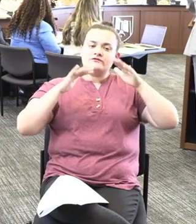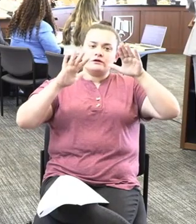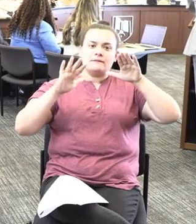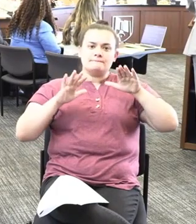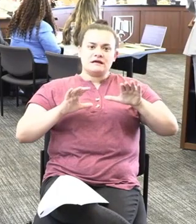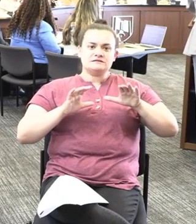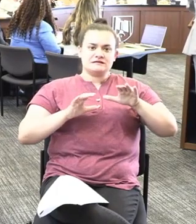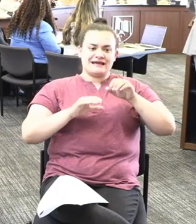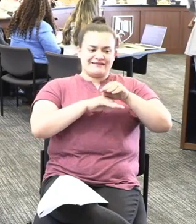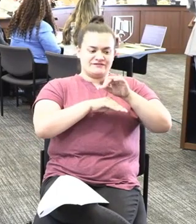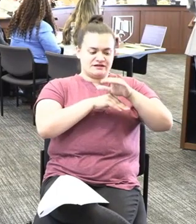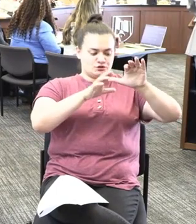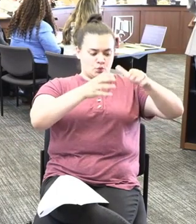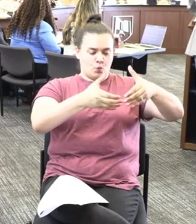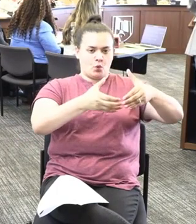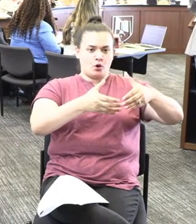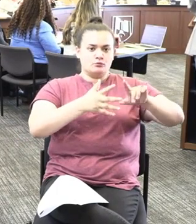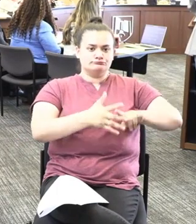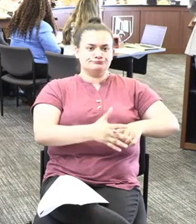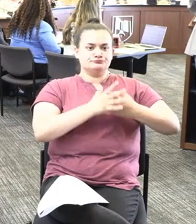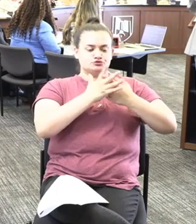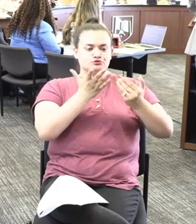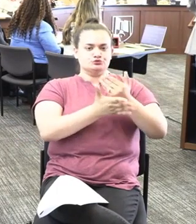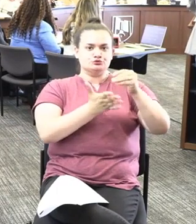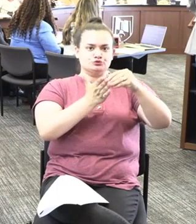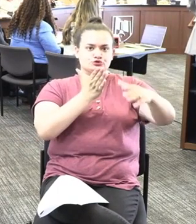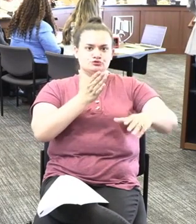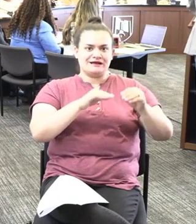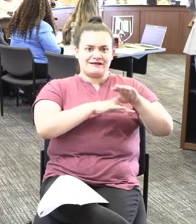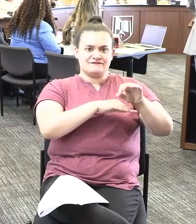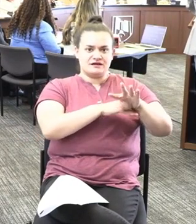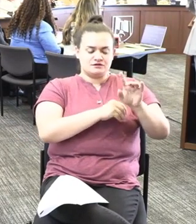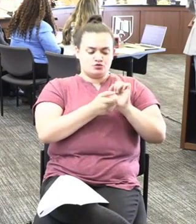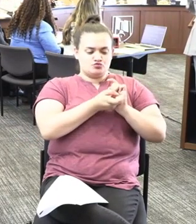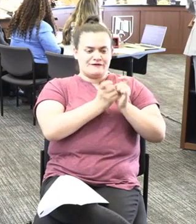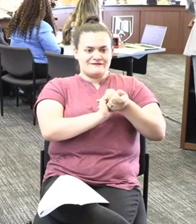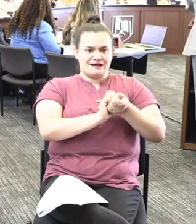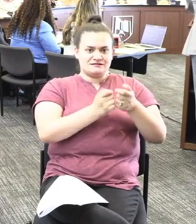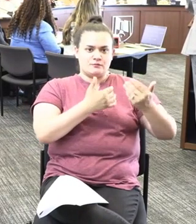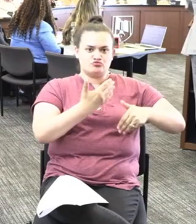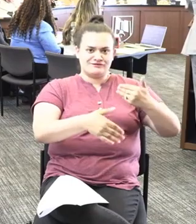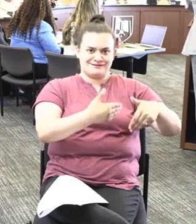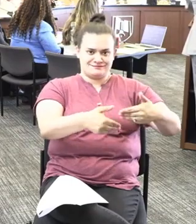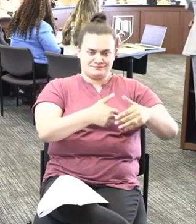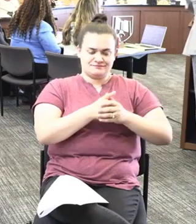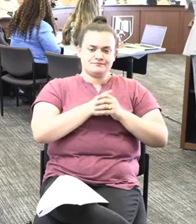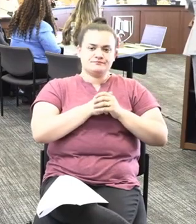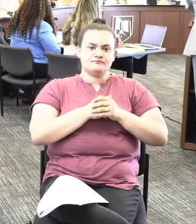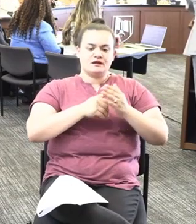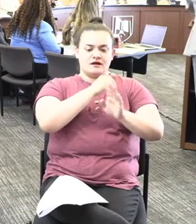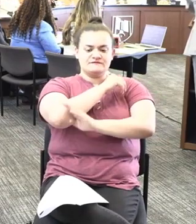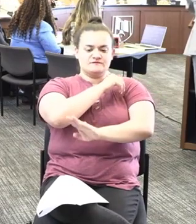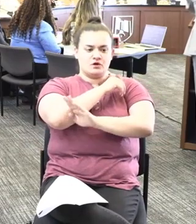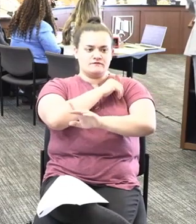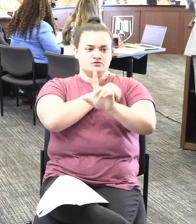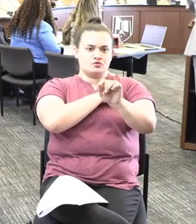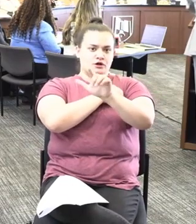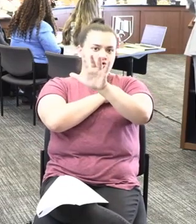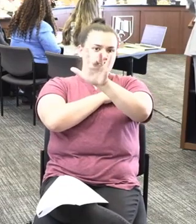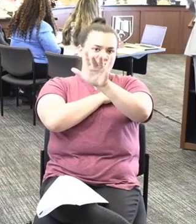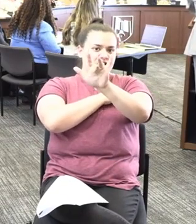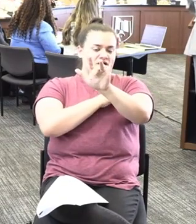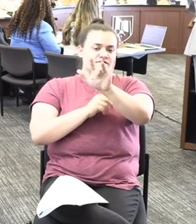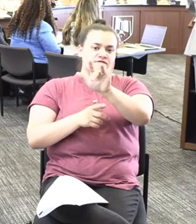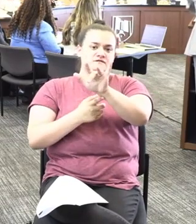corps who initiated a new student advising revised process. And in fall of